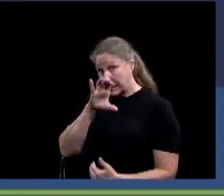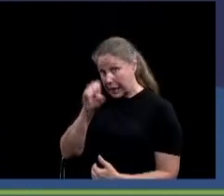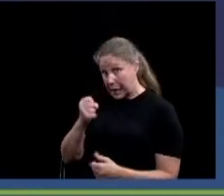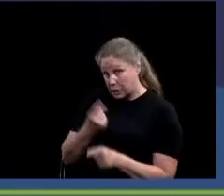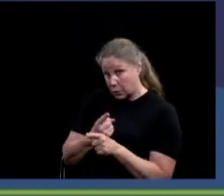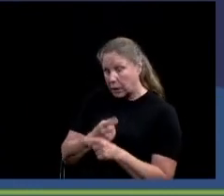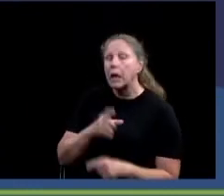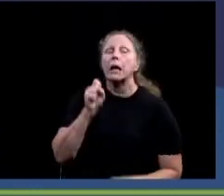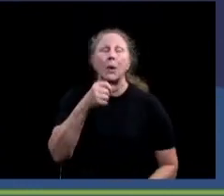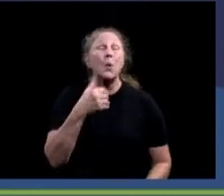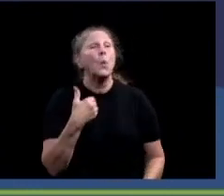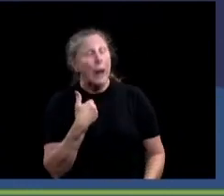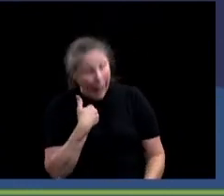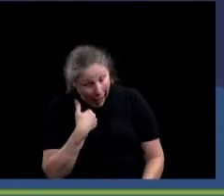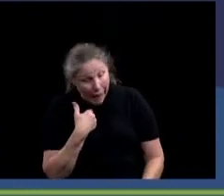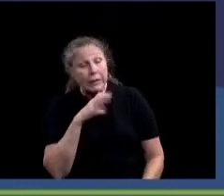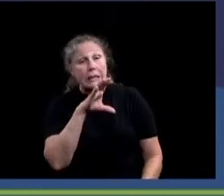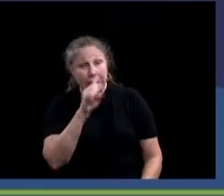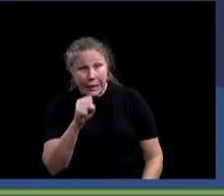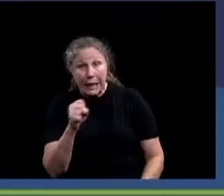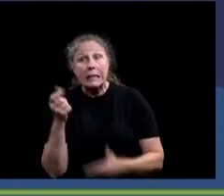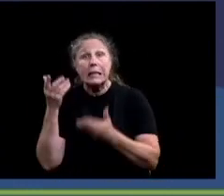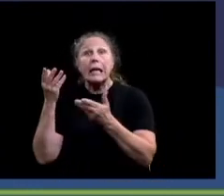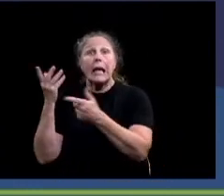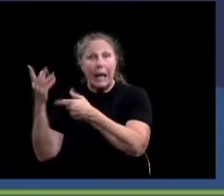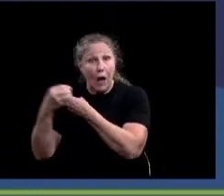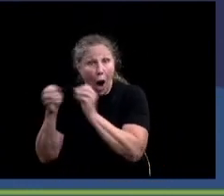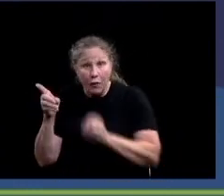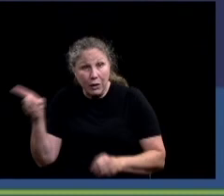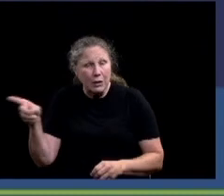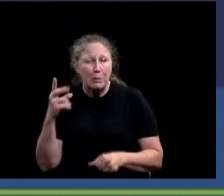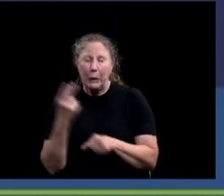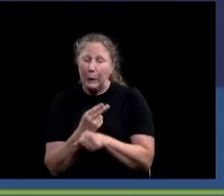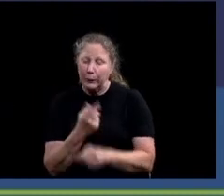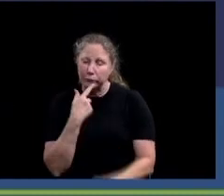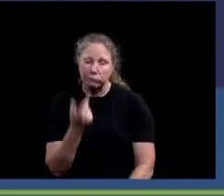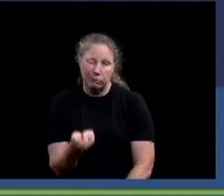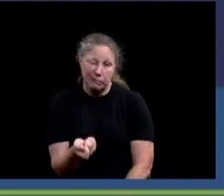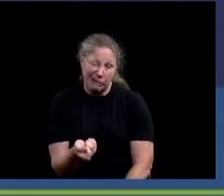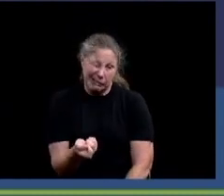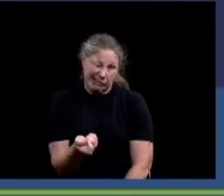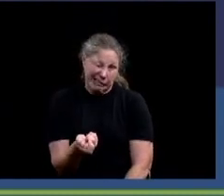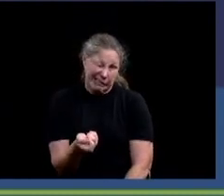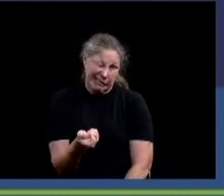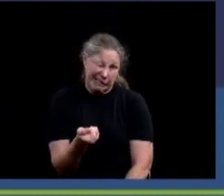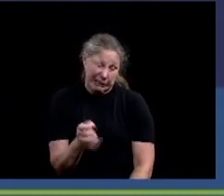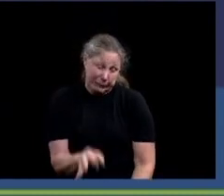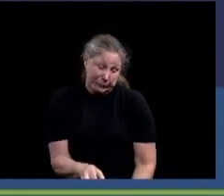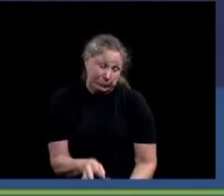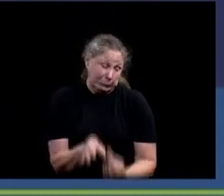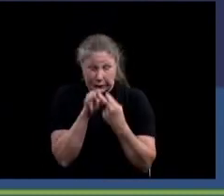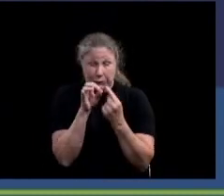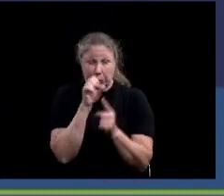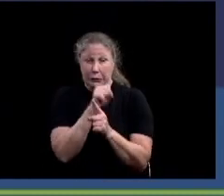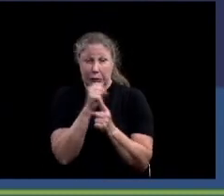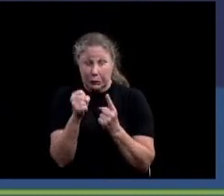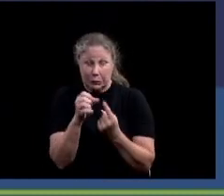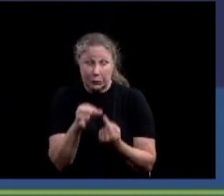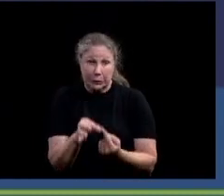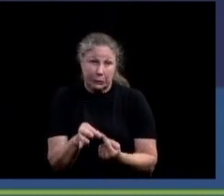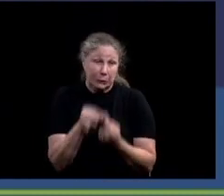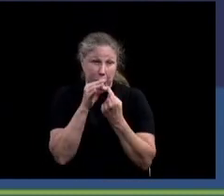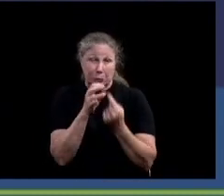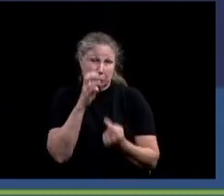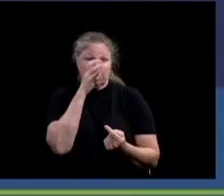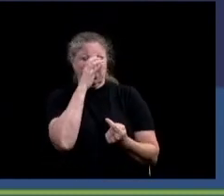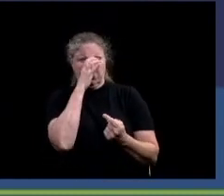inventory, but it's used in very specific circumstances under very controlled means. Wonderful. Thank you for clarifying